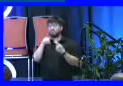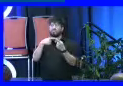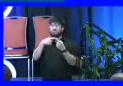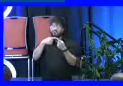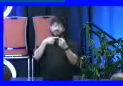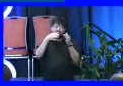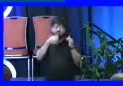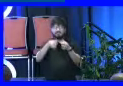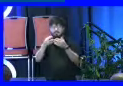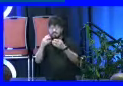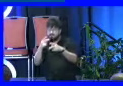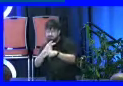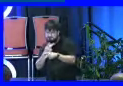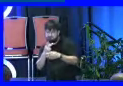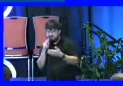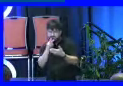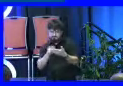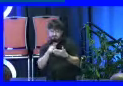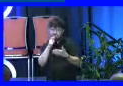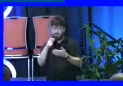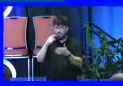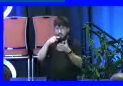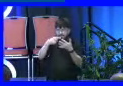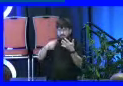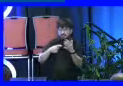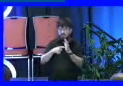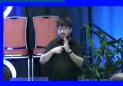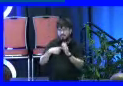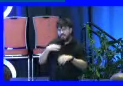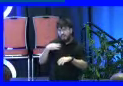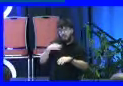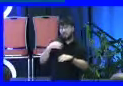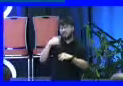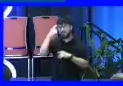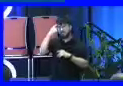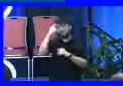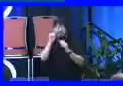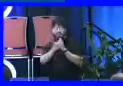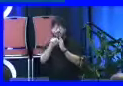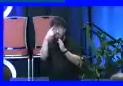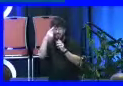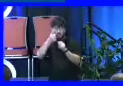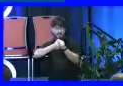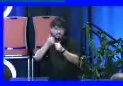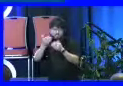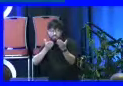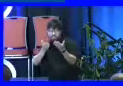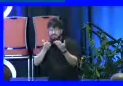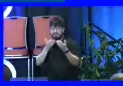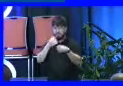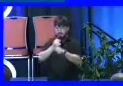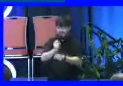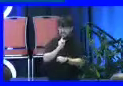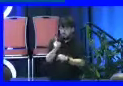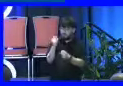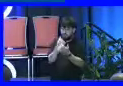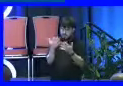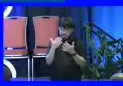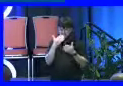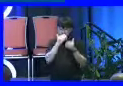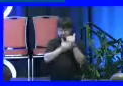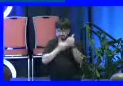eligibility criteria and then a process of identification for services and assuring that this is aligned with the process